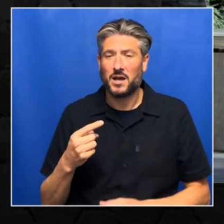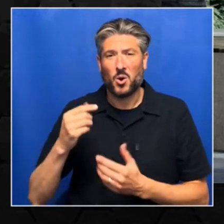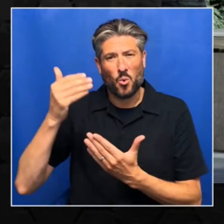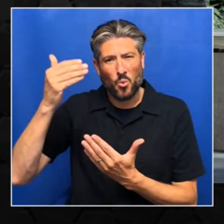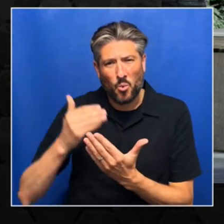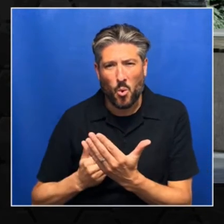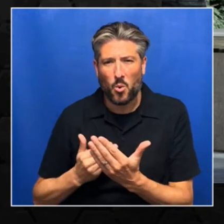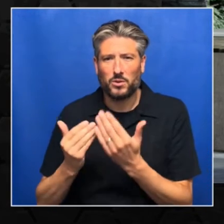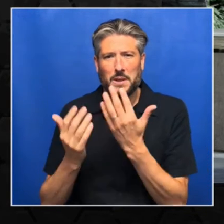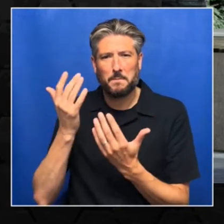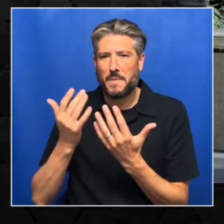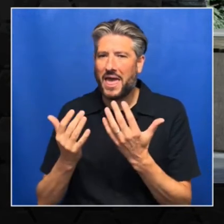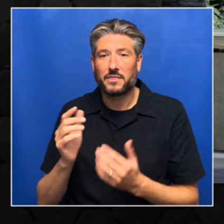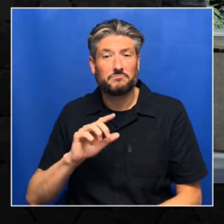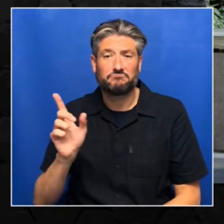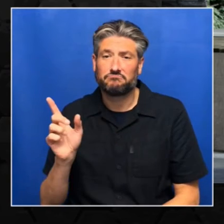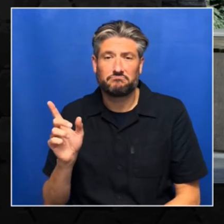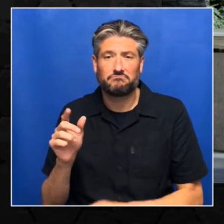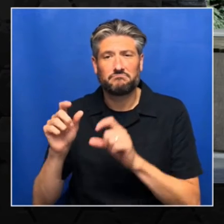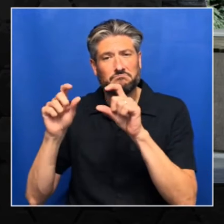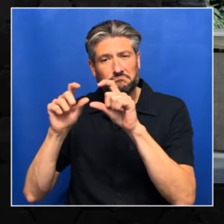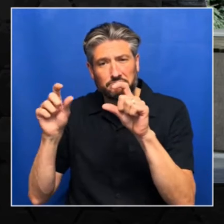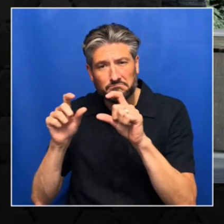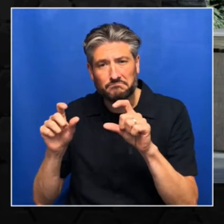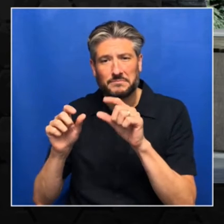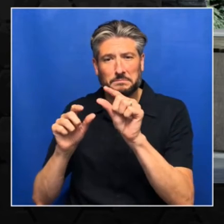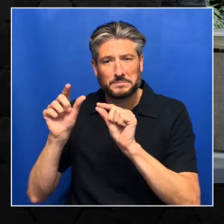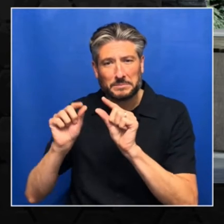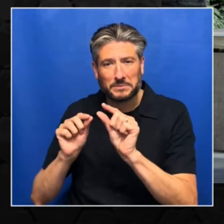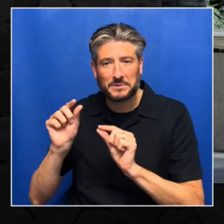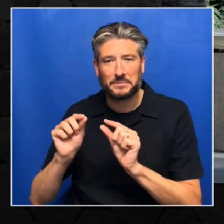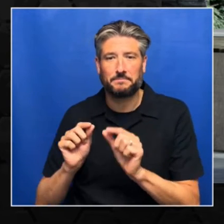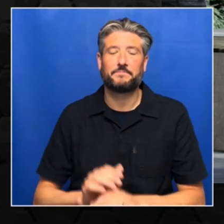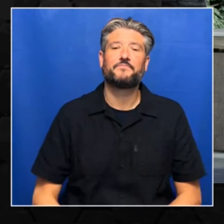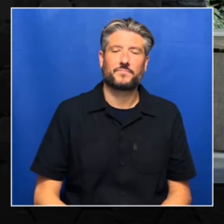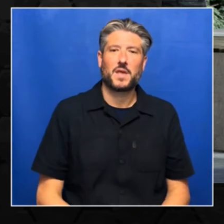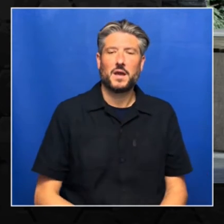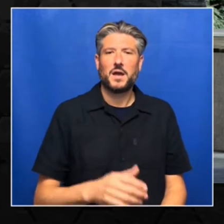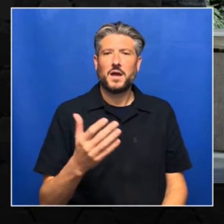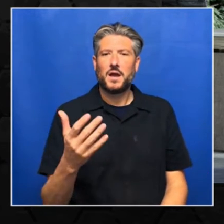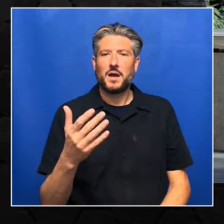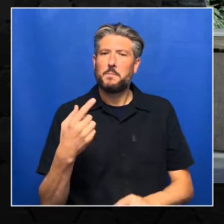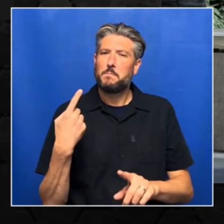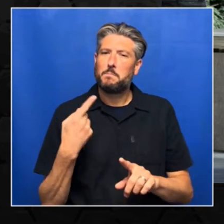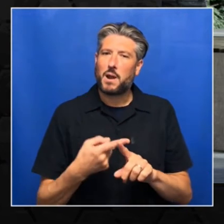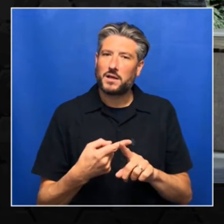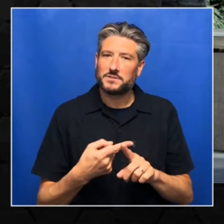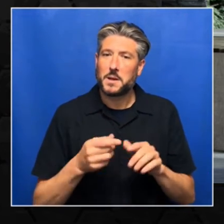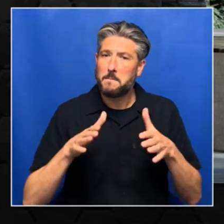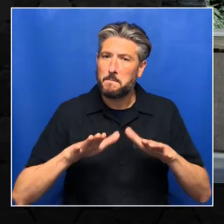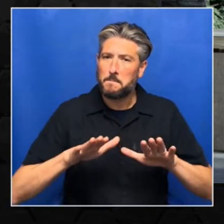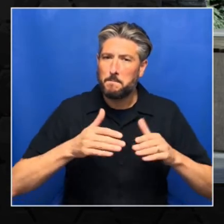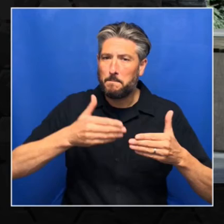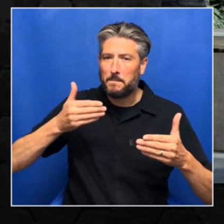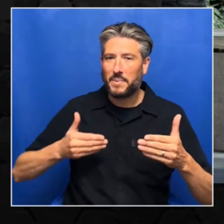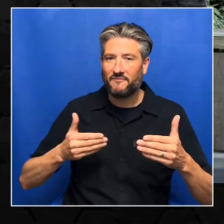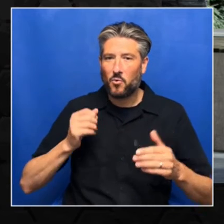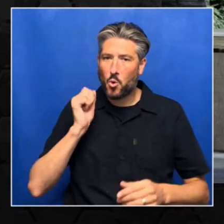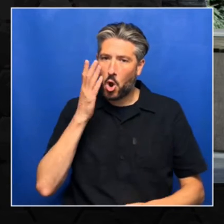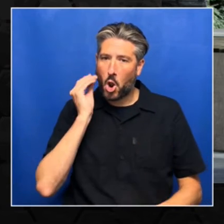Yeah, one more question that we have is what are prerequisites for learning deep learning? Like what you need to know to